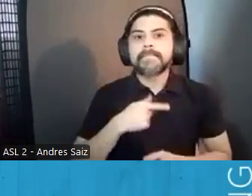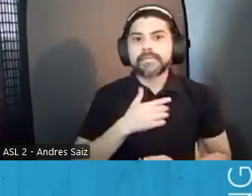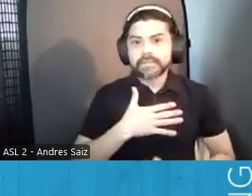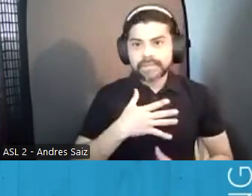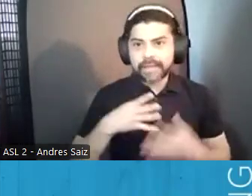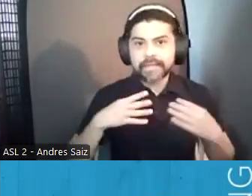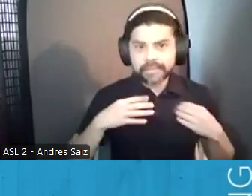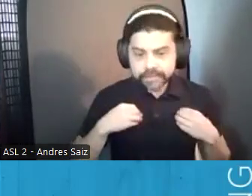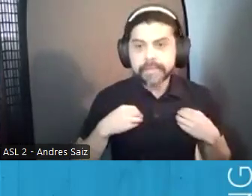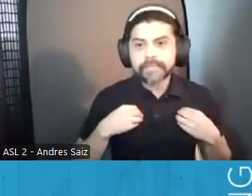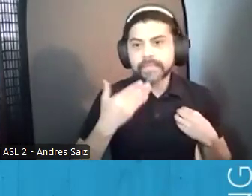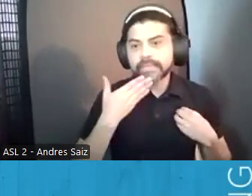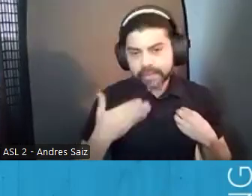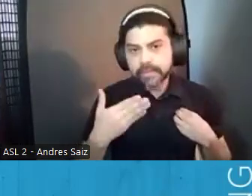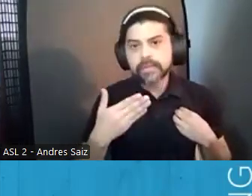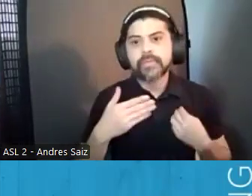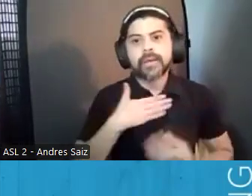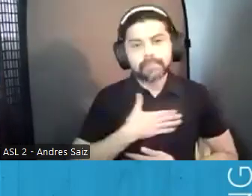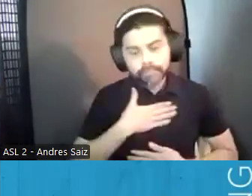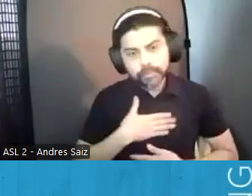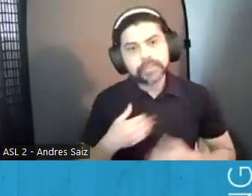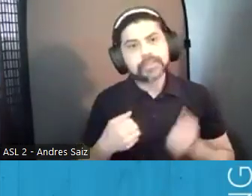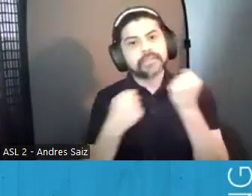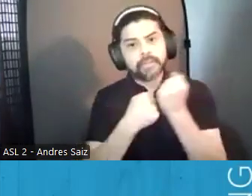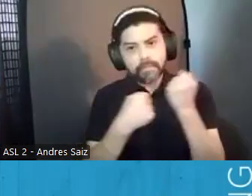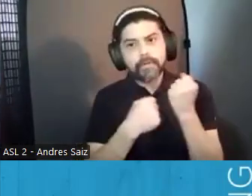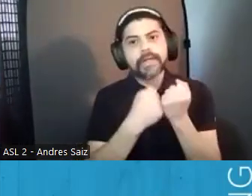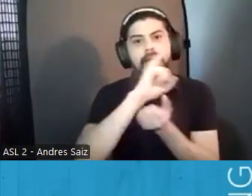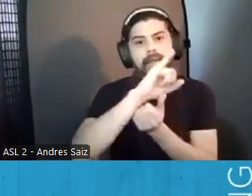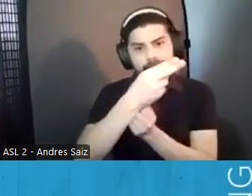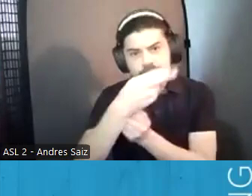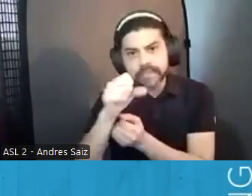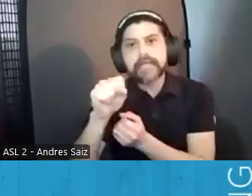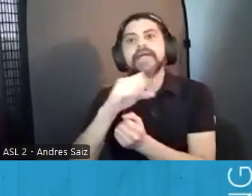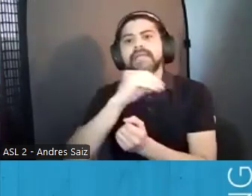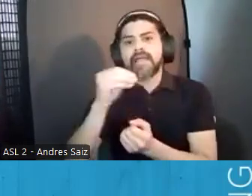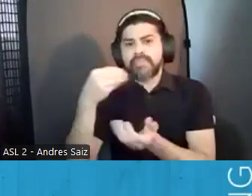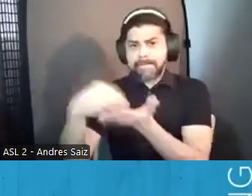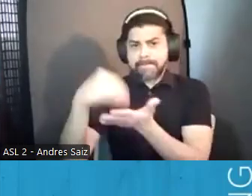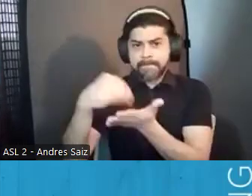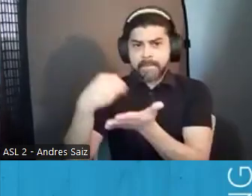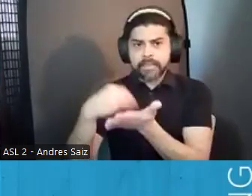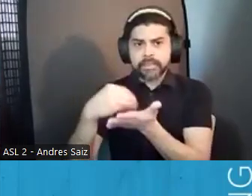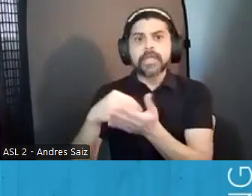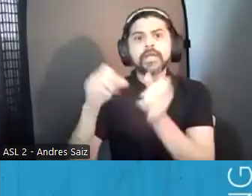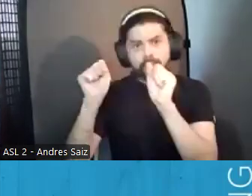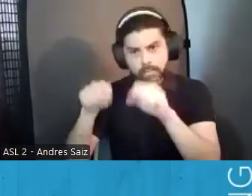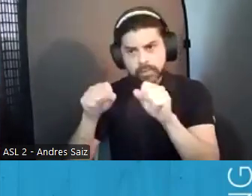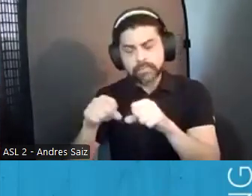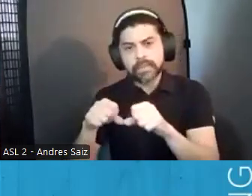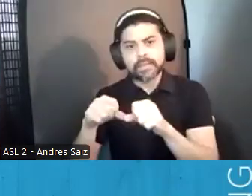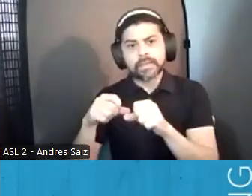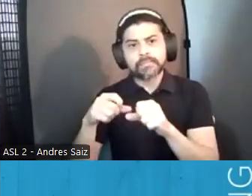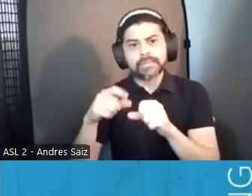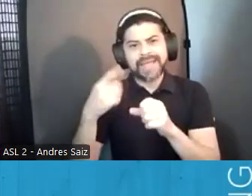the success of IHSS, and appreciate you lifting up those two other kind of budget proposals and considerations. And a couple things I'll just